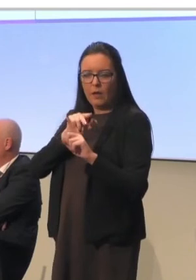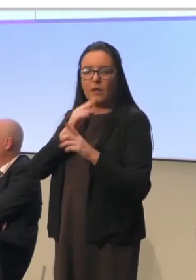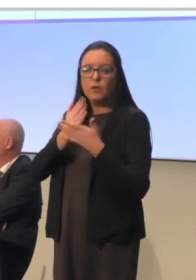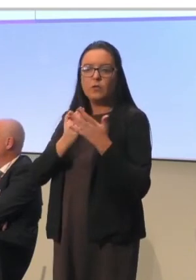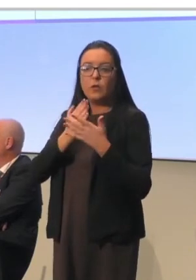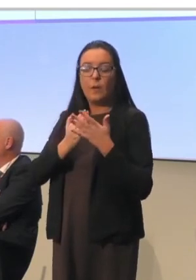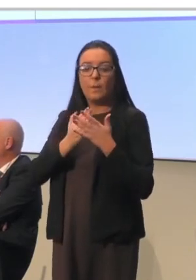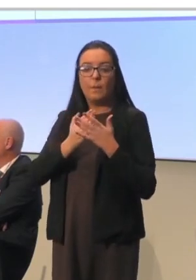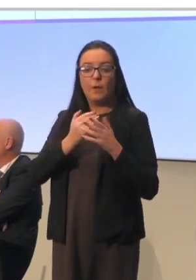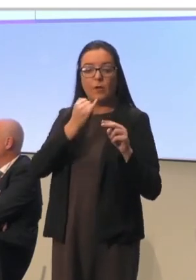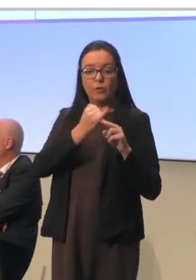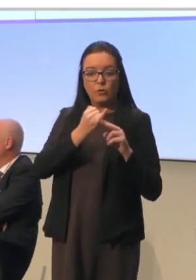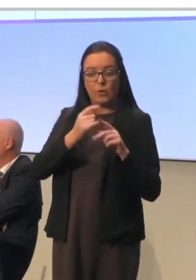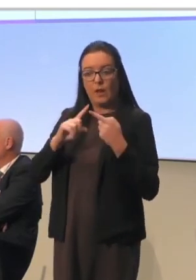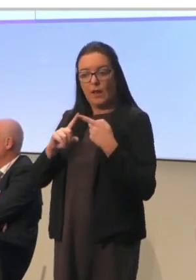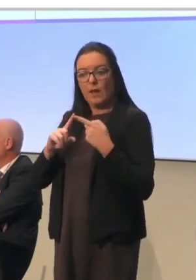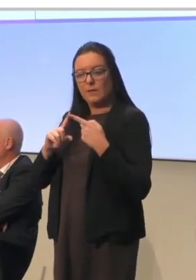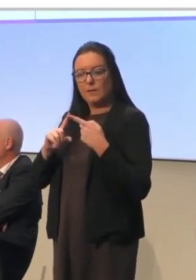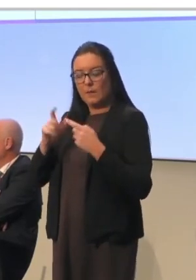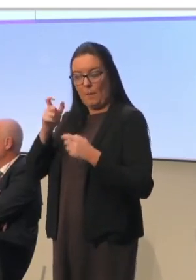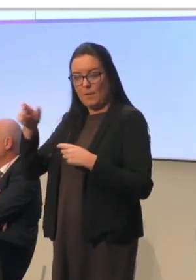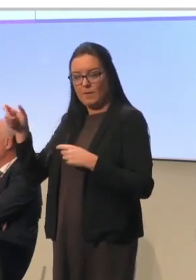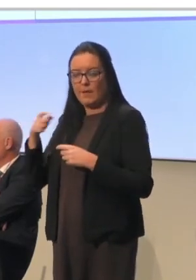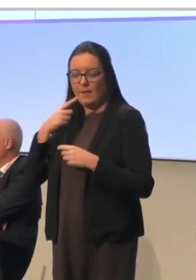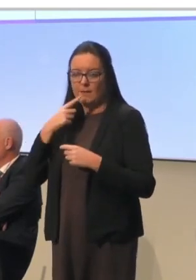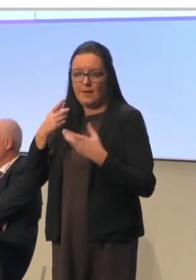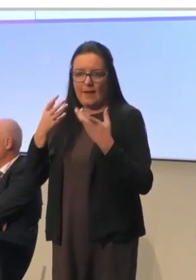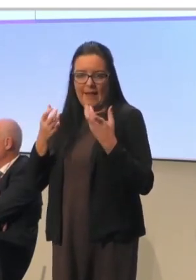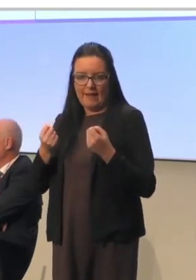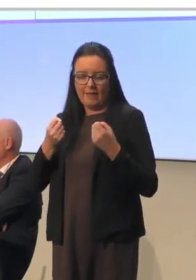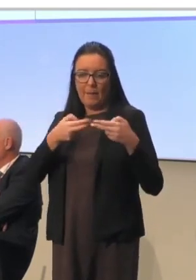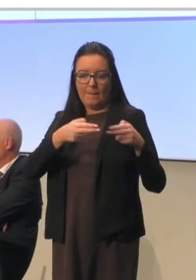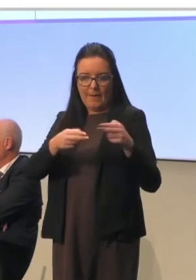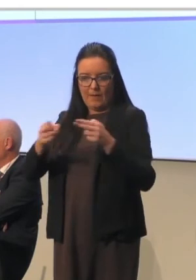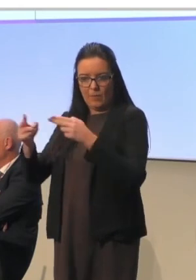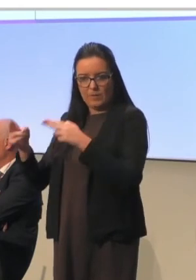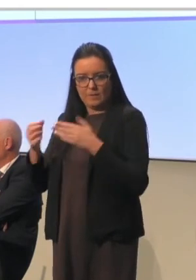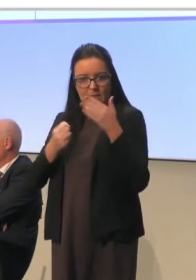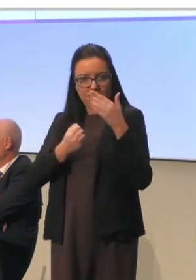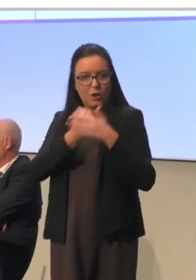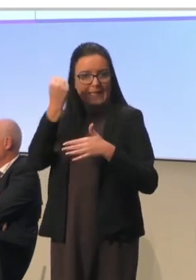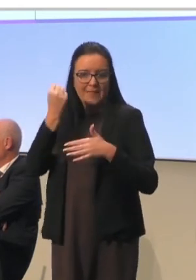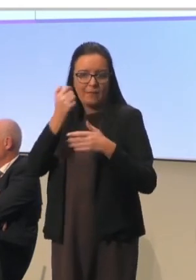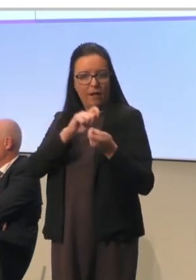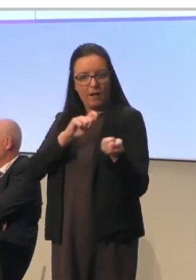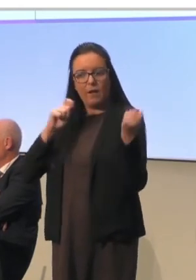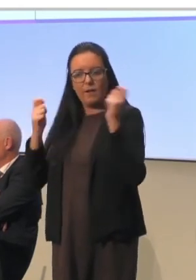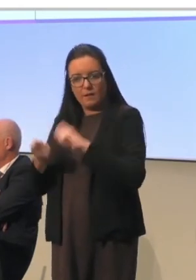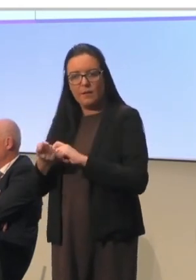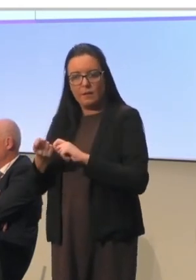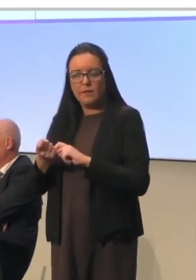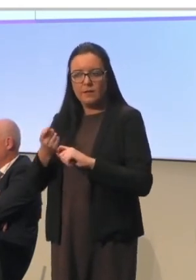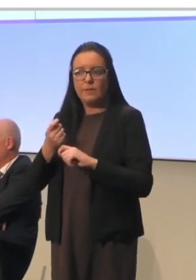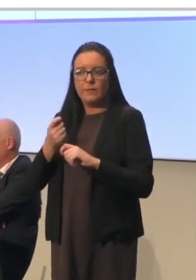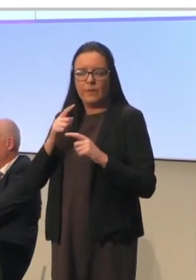spoke positively about the pathways available for their school leavers and the success of that transition, at least during the initial weeks, because they were only in the